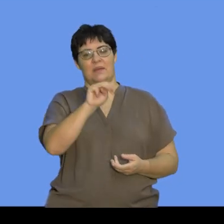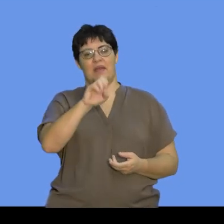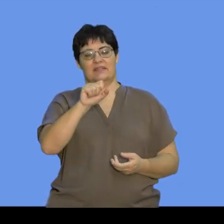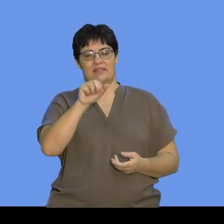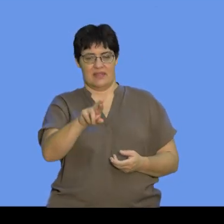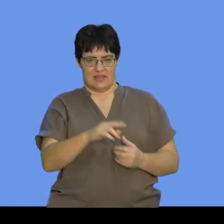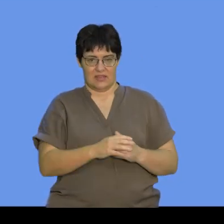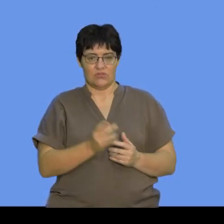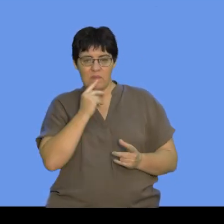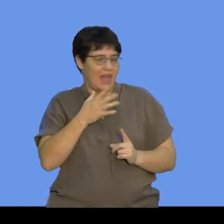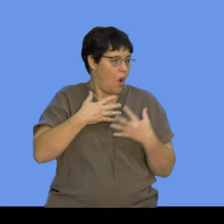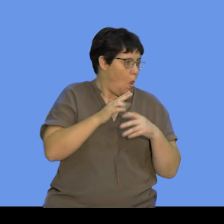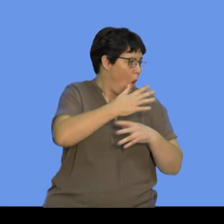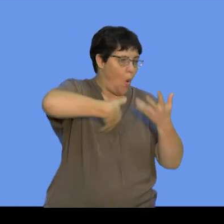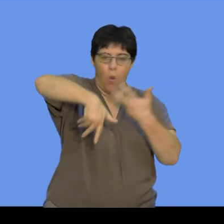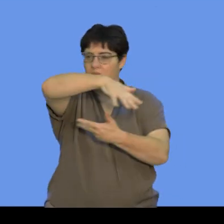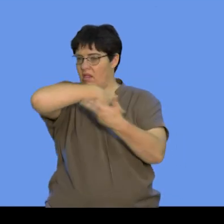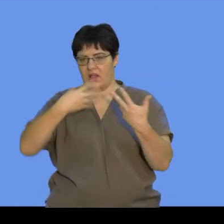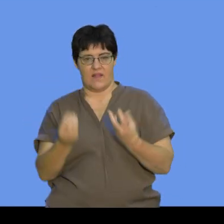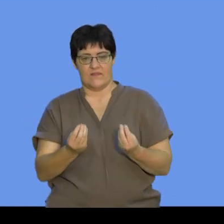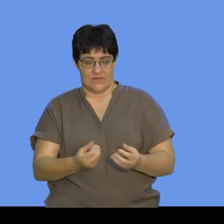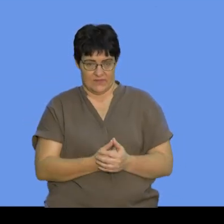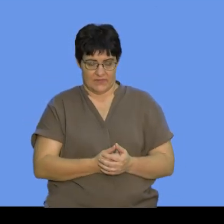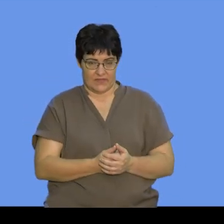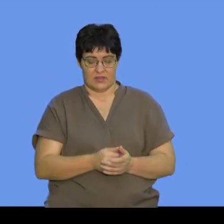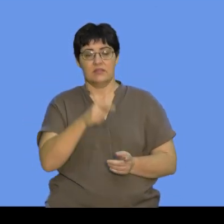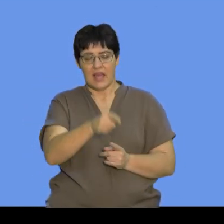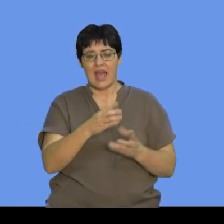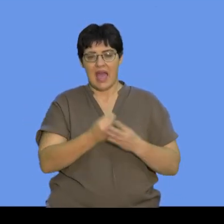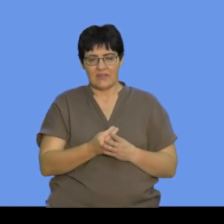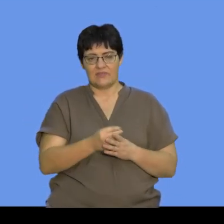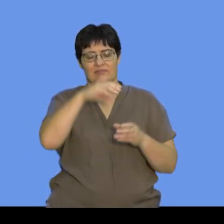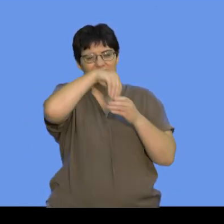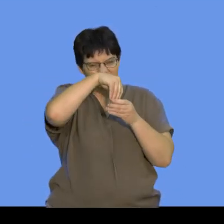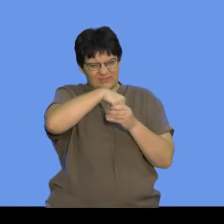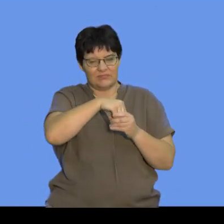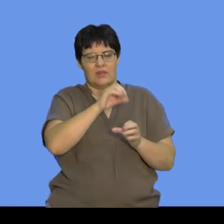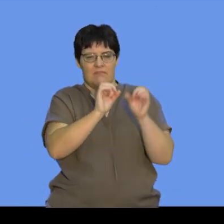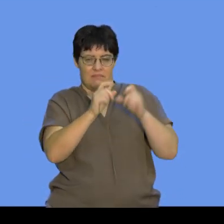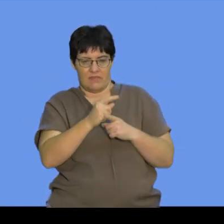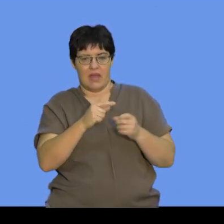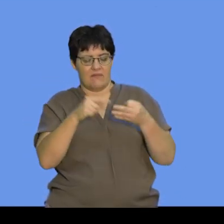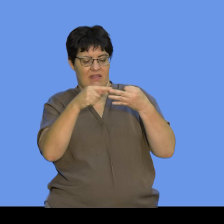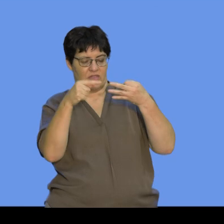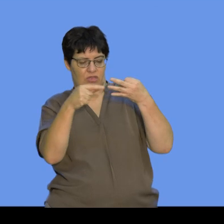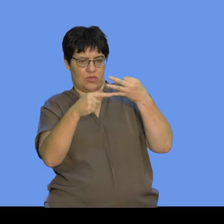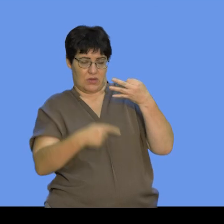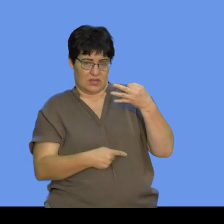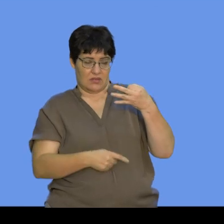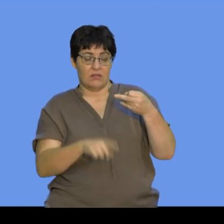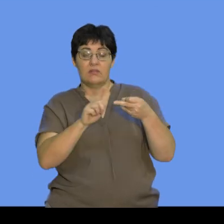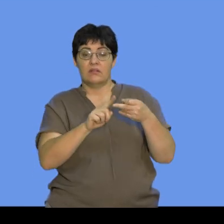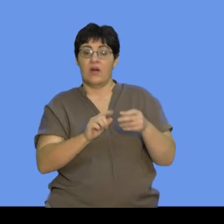indeed everything around us, right? Okay, so matter consists of particles and exists in three distinct forms, which is